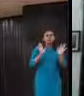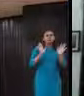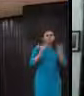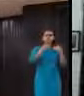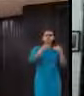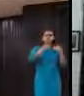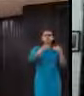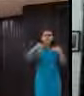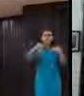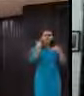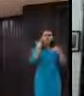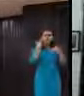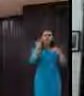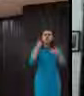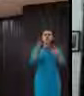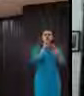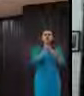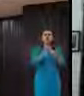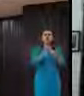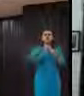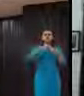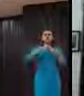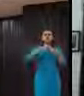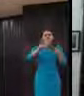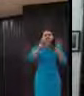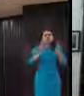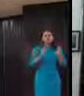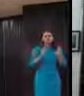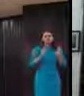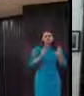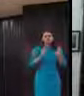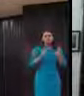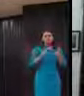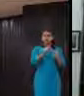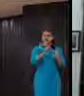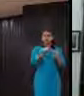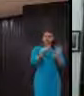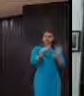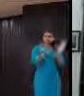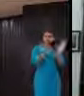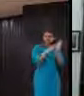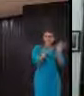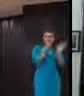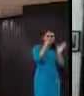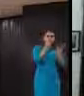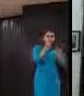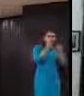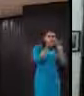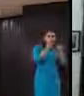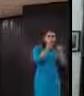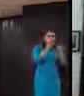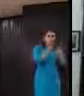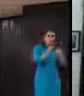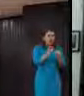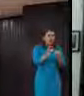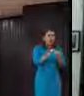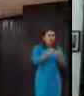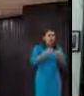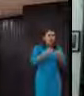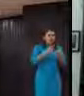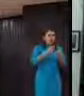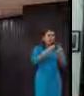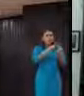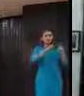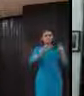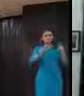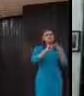to give the exact word of the 370, it says that this article will cease to be operative only with such exceptions, and then they